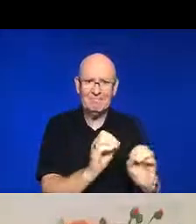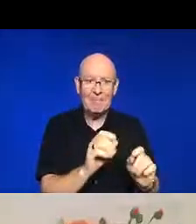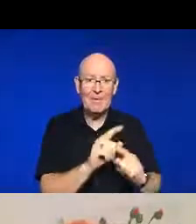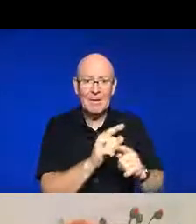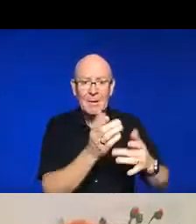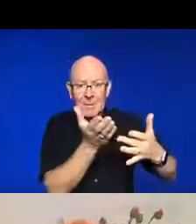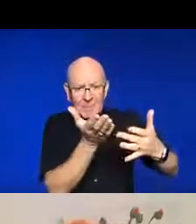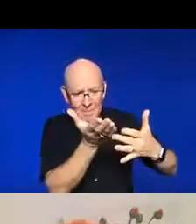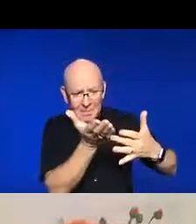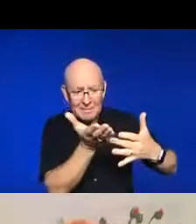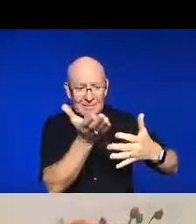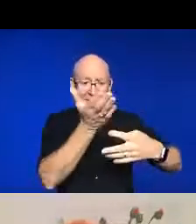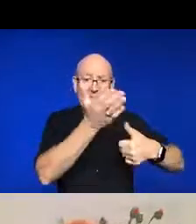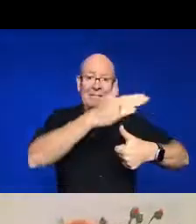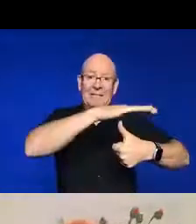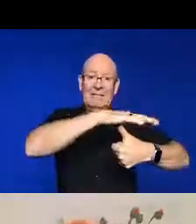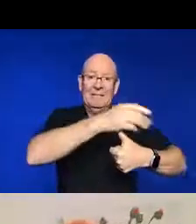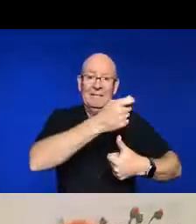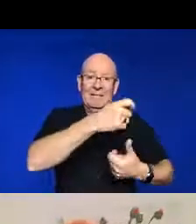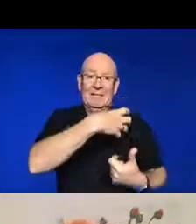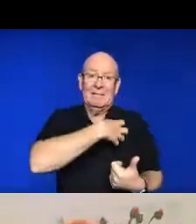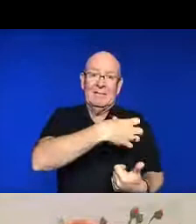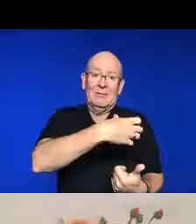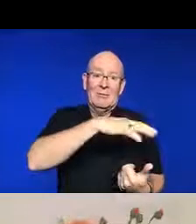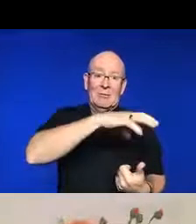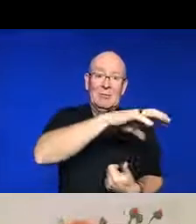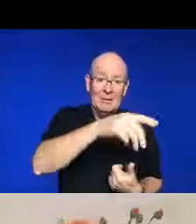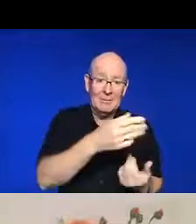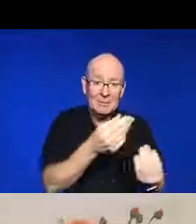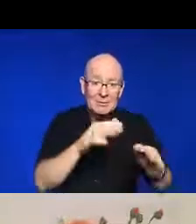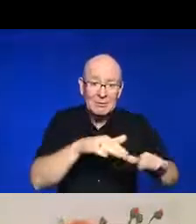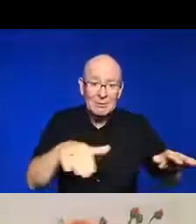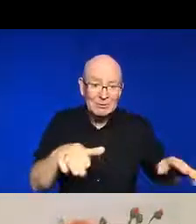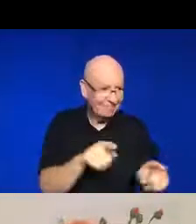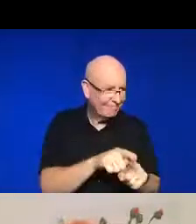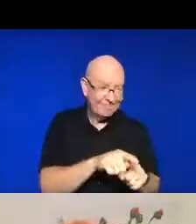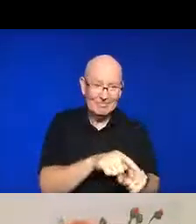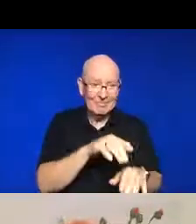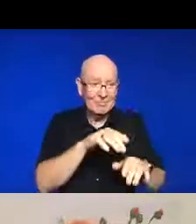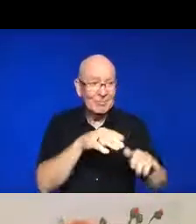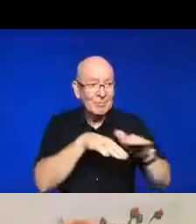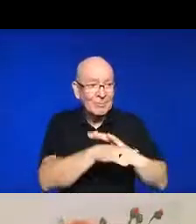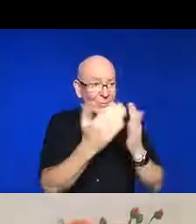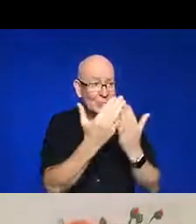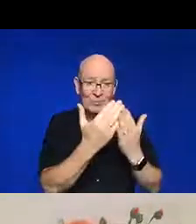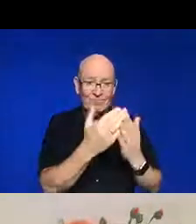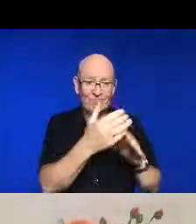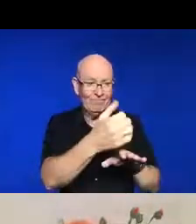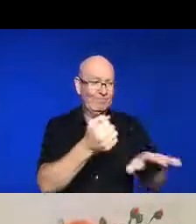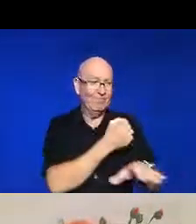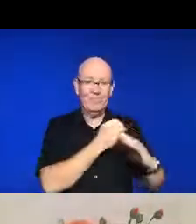We're really concerned about the impacts that Alex referred to in terms of the impact on the